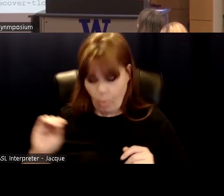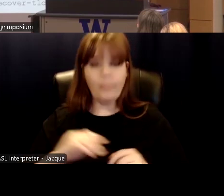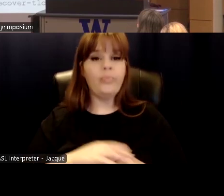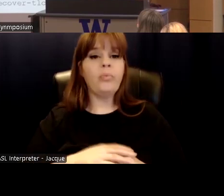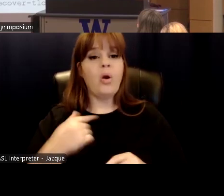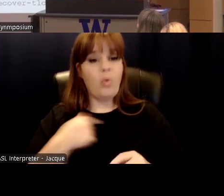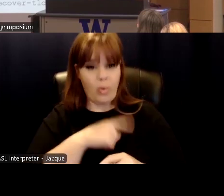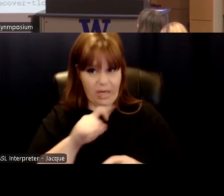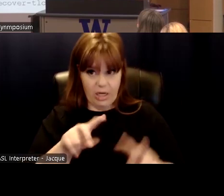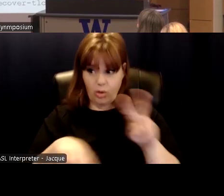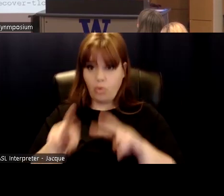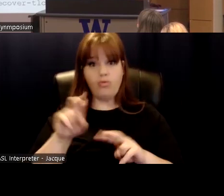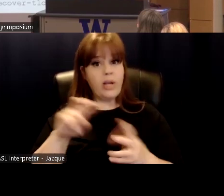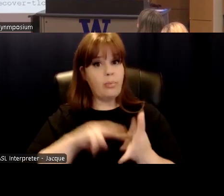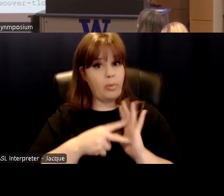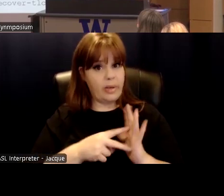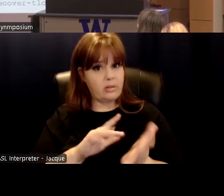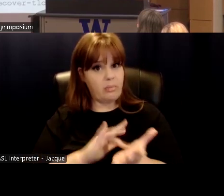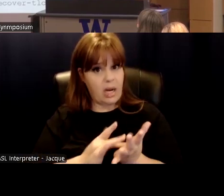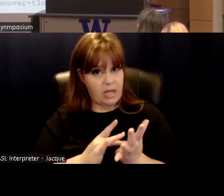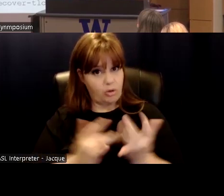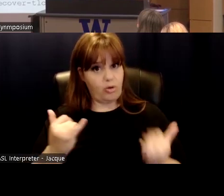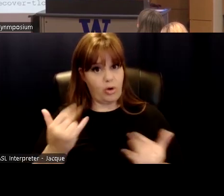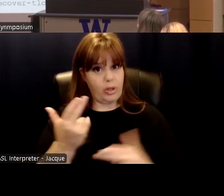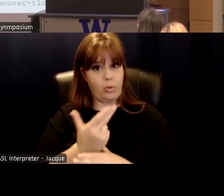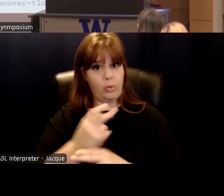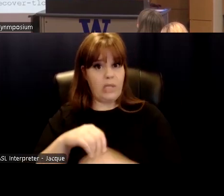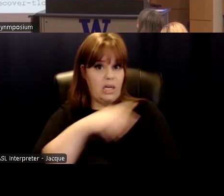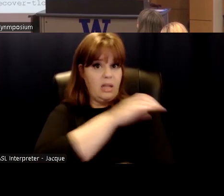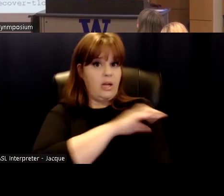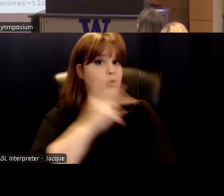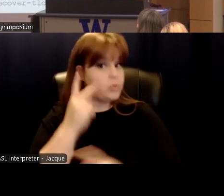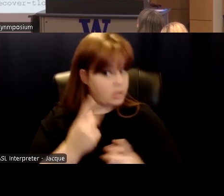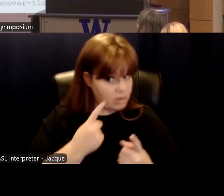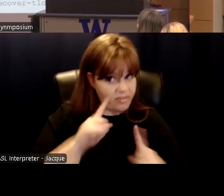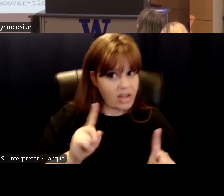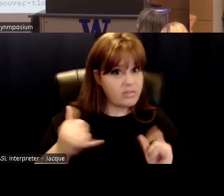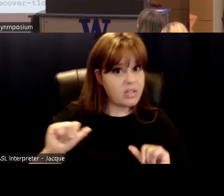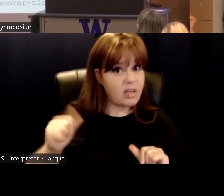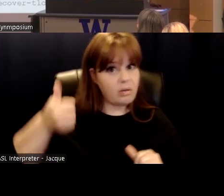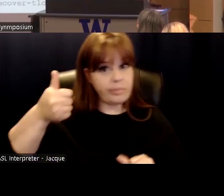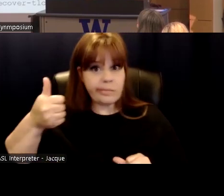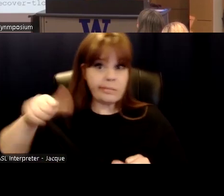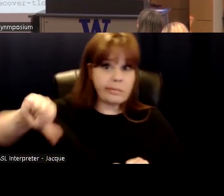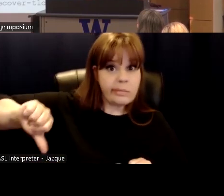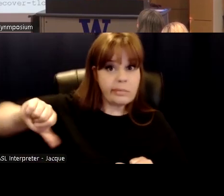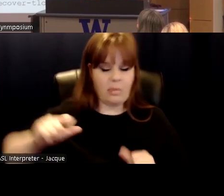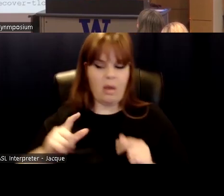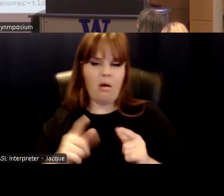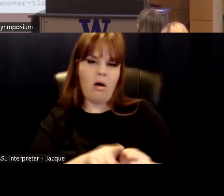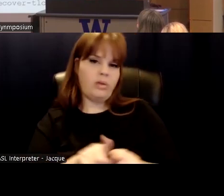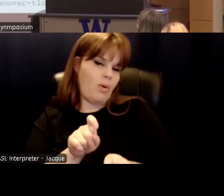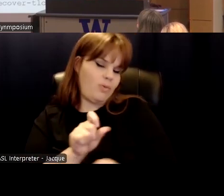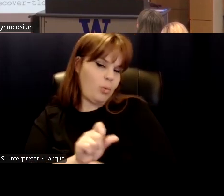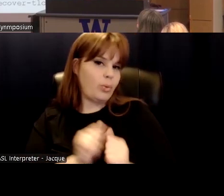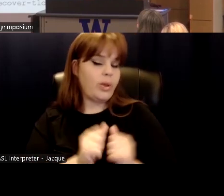repurposed drugs currently used in clinics to ensure that they are effective. We also need to work with industry to